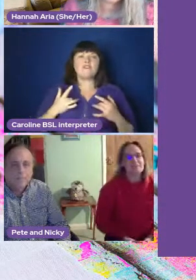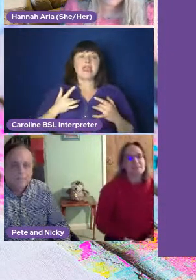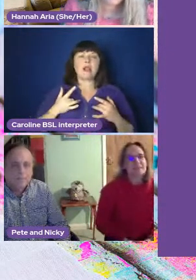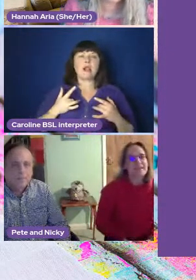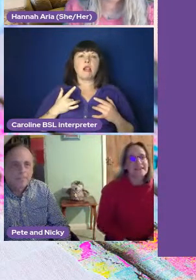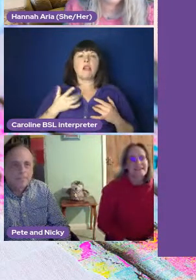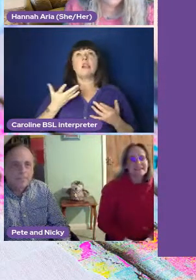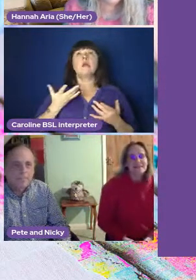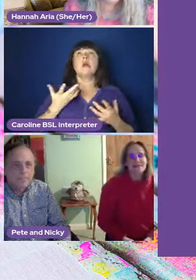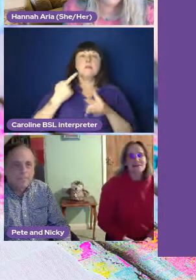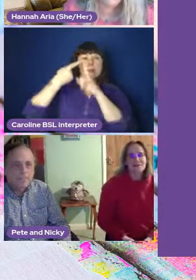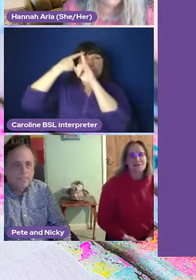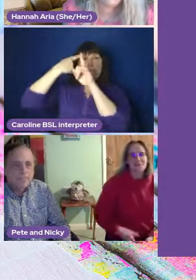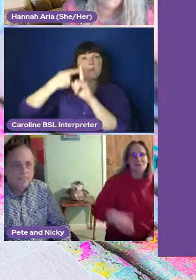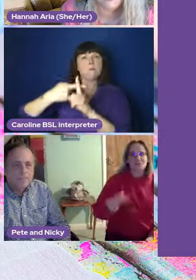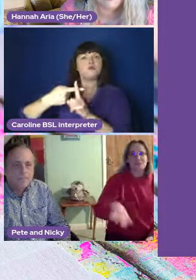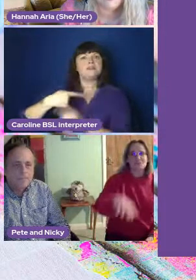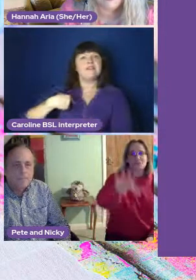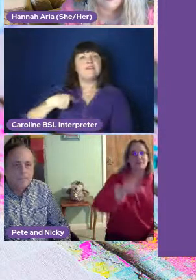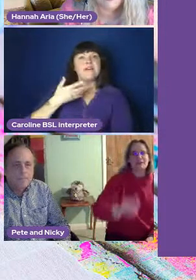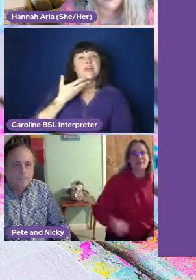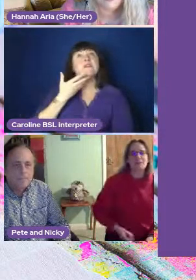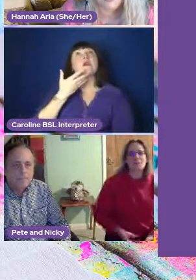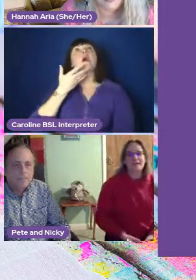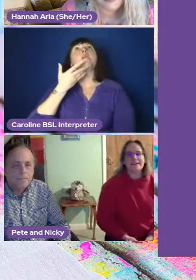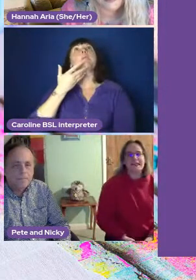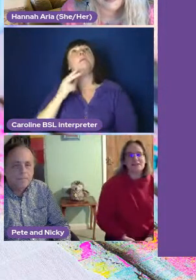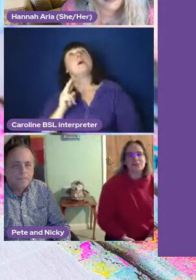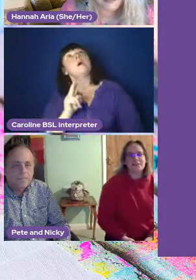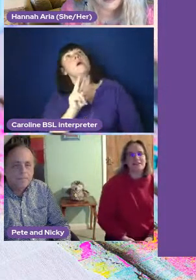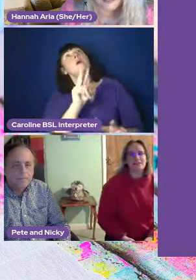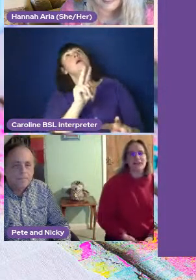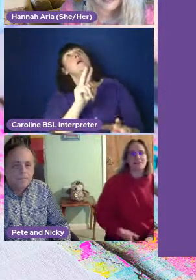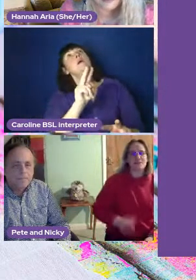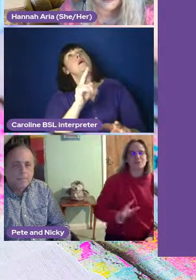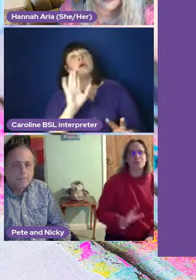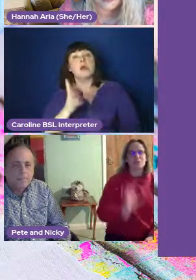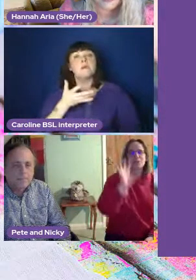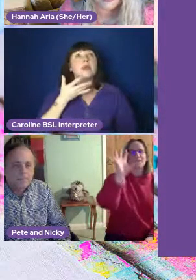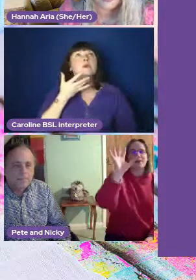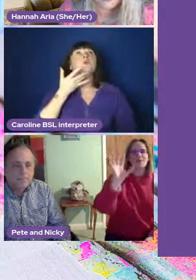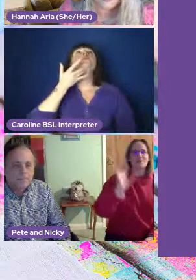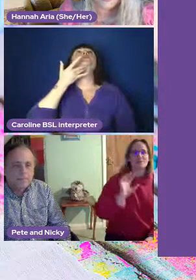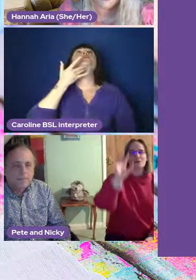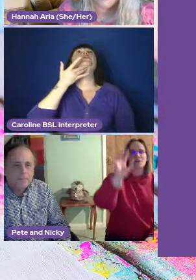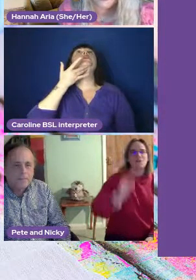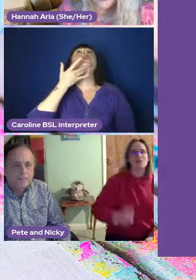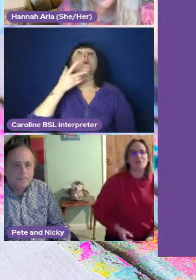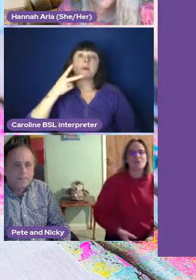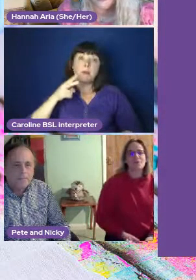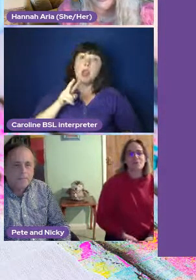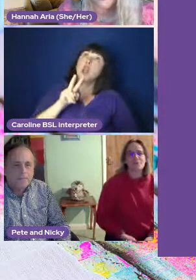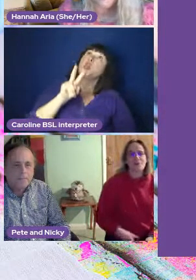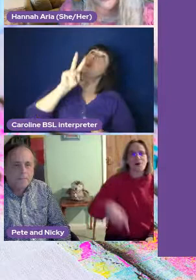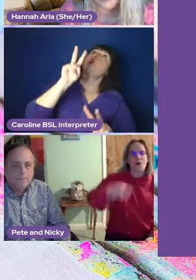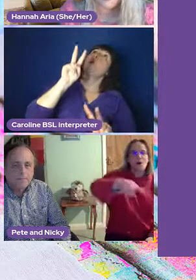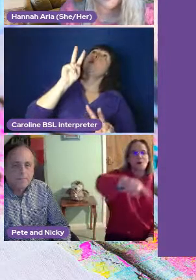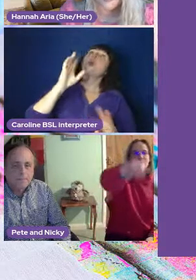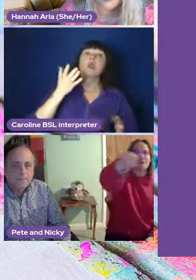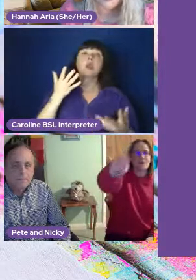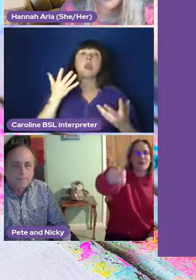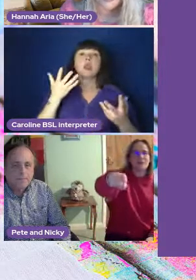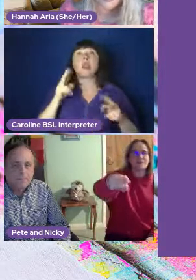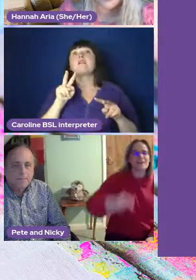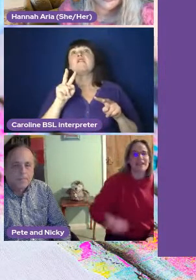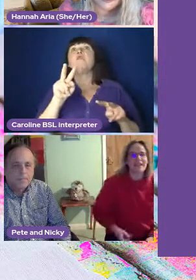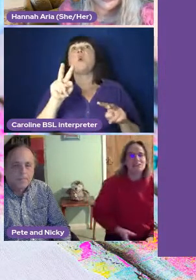high. So I'm sort of, it's probably a little bit exaggerated there, but I'm sort of looking upwards. I'm looking forward and I've got